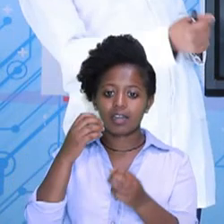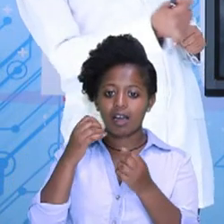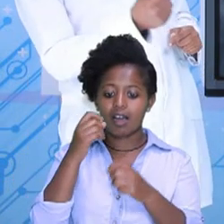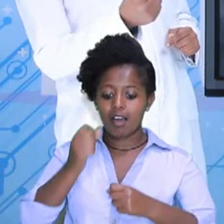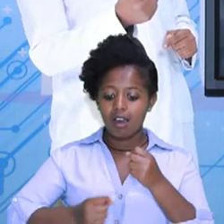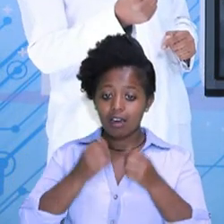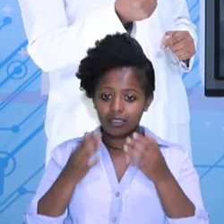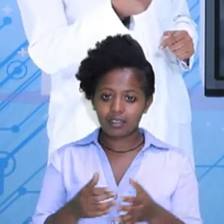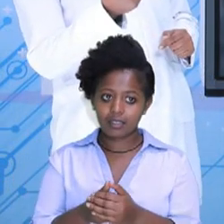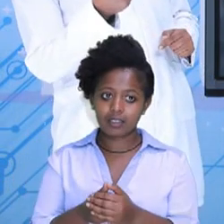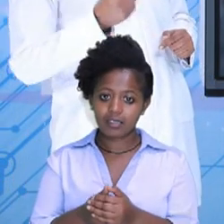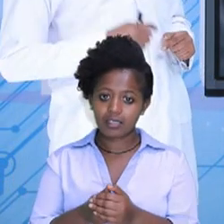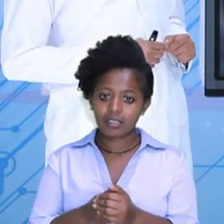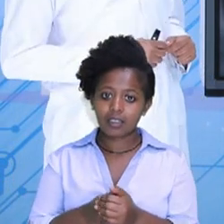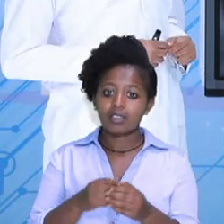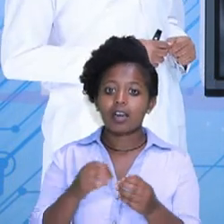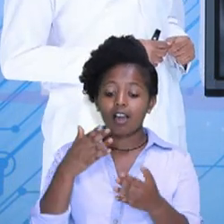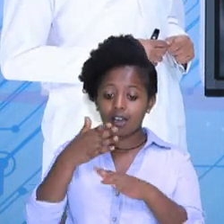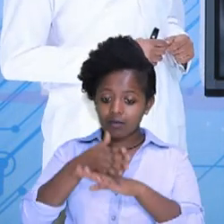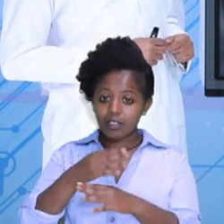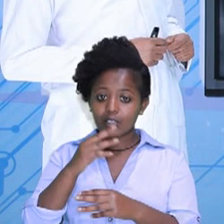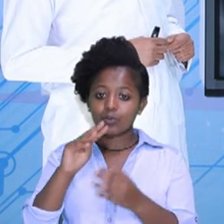After Munich Olympic,